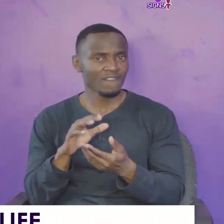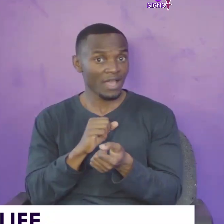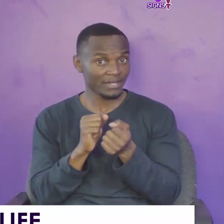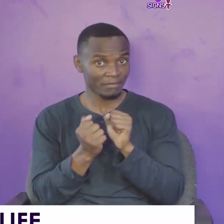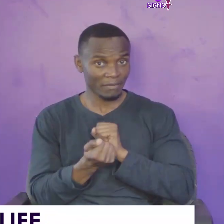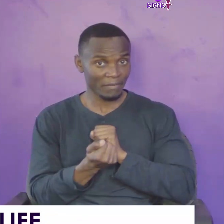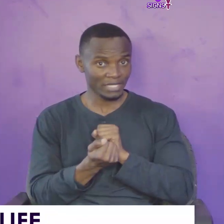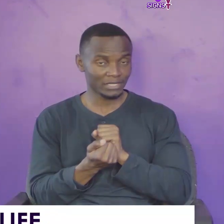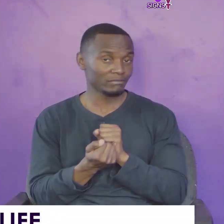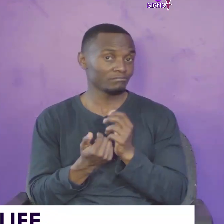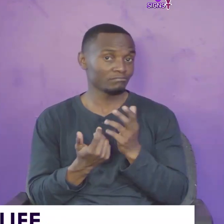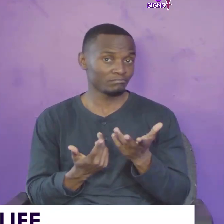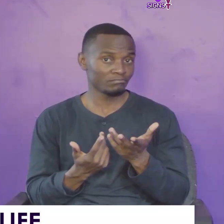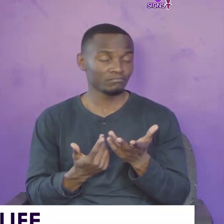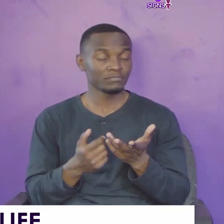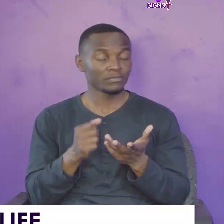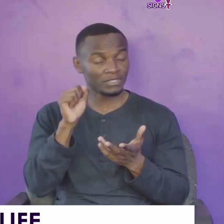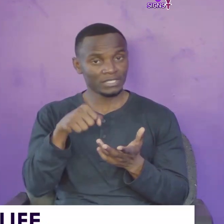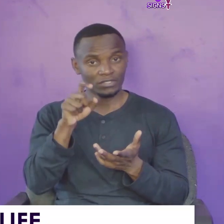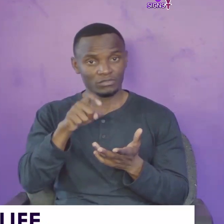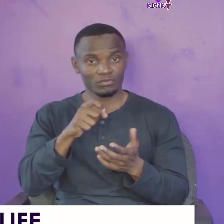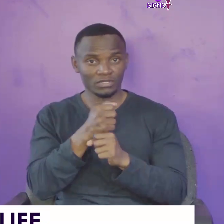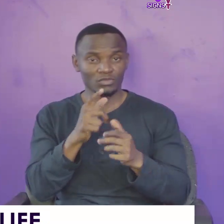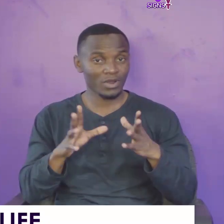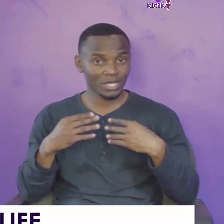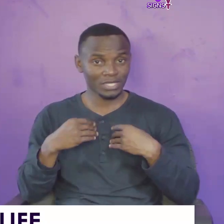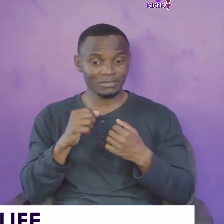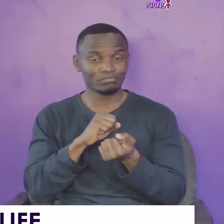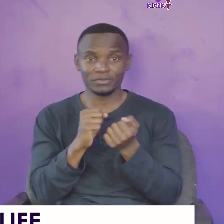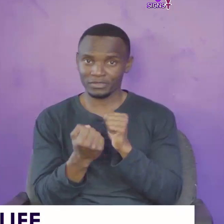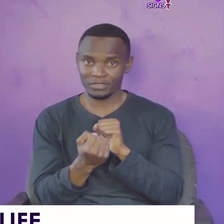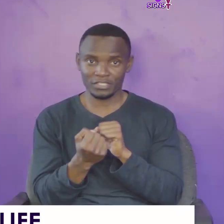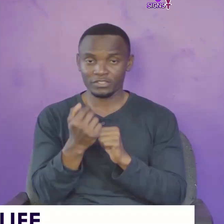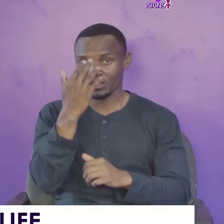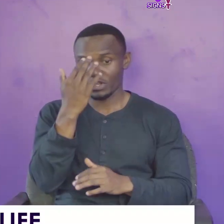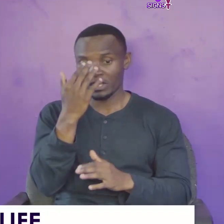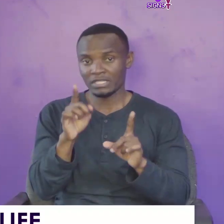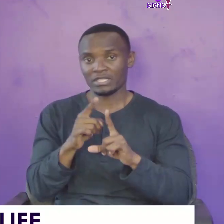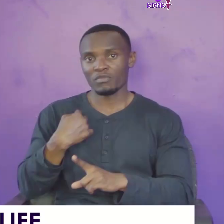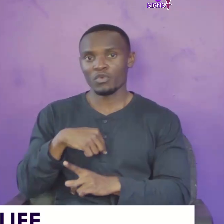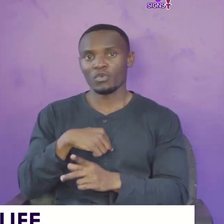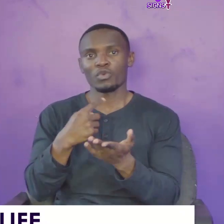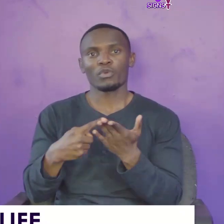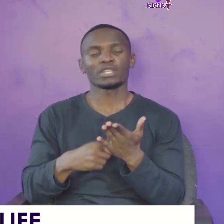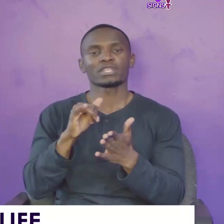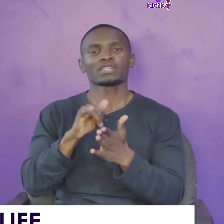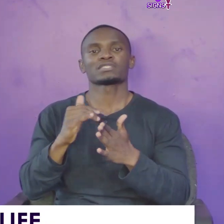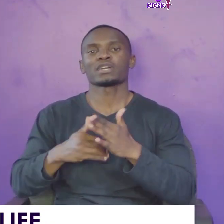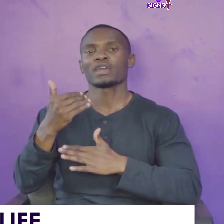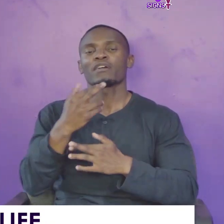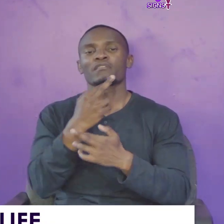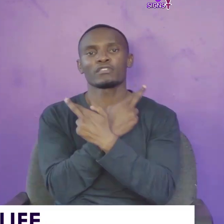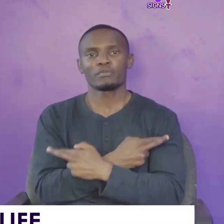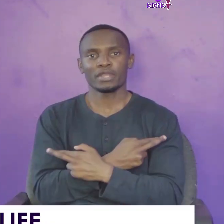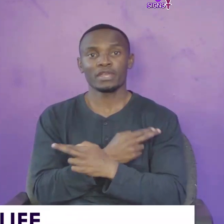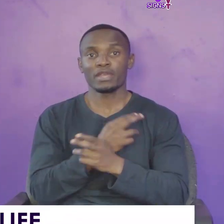to adapt. Yes, you have to adapt because, which we are going to probably discuss after the break. Okay. Ethics